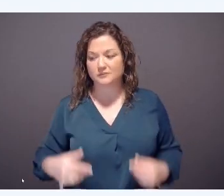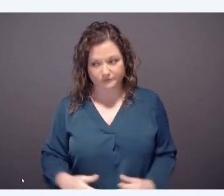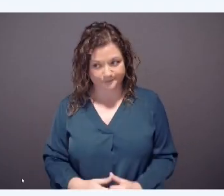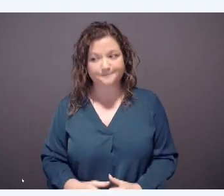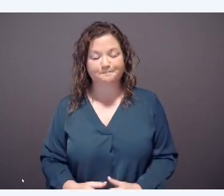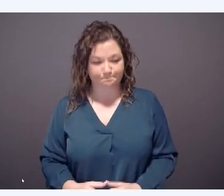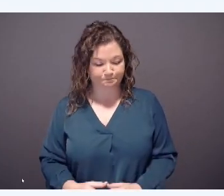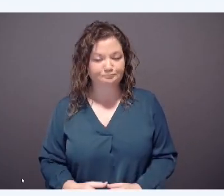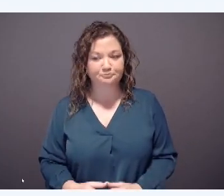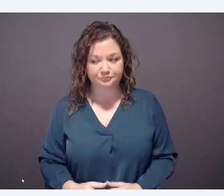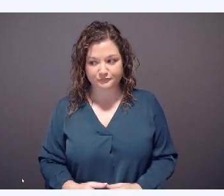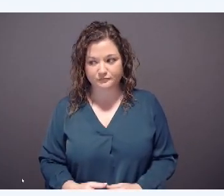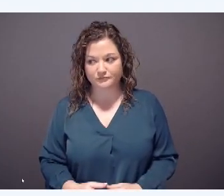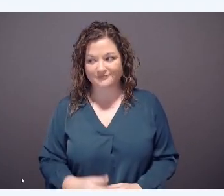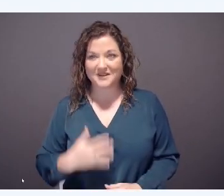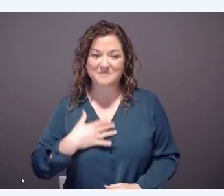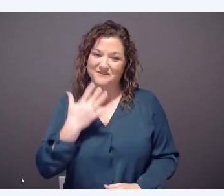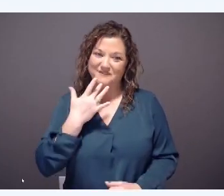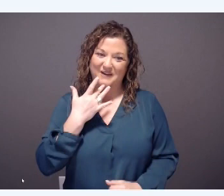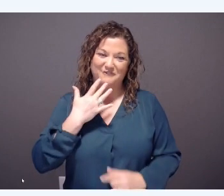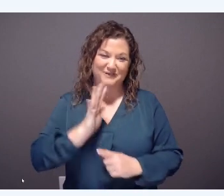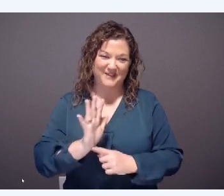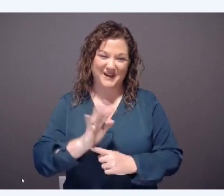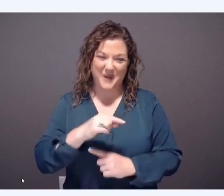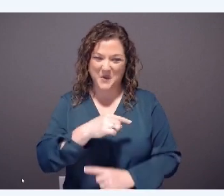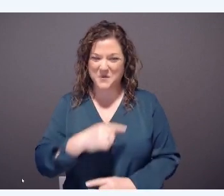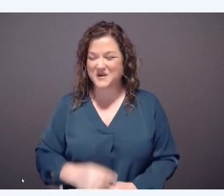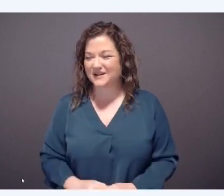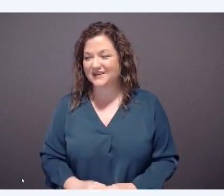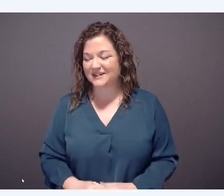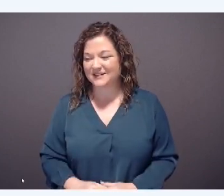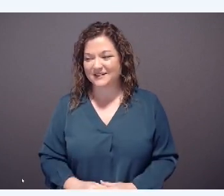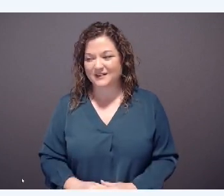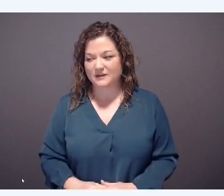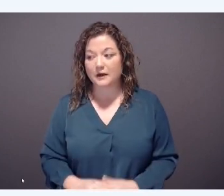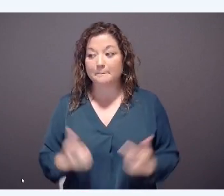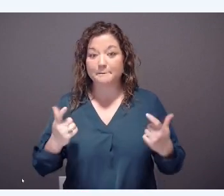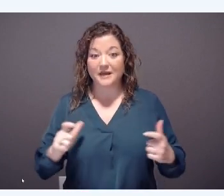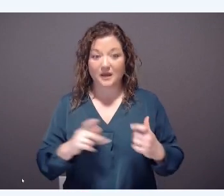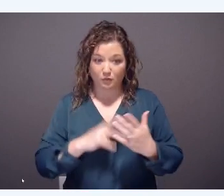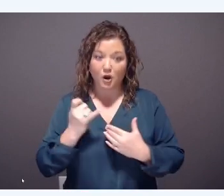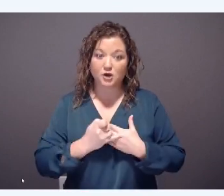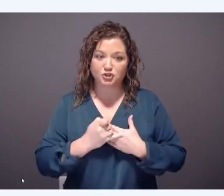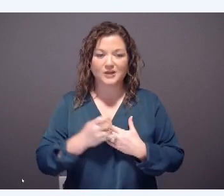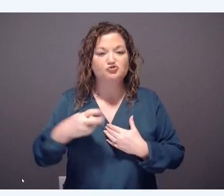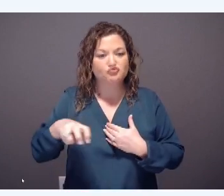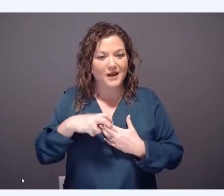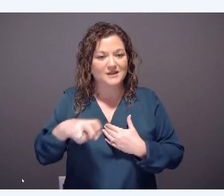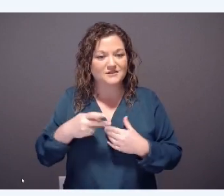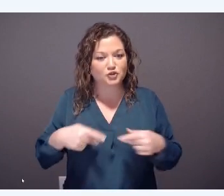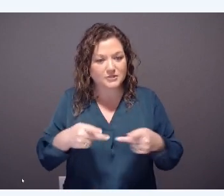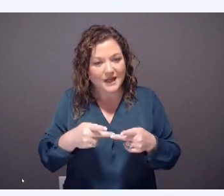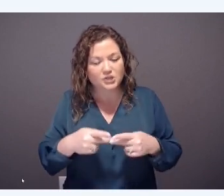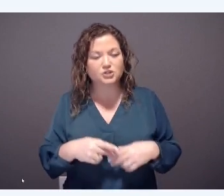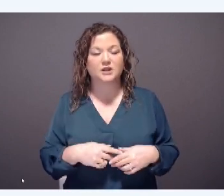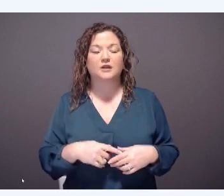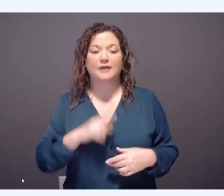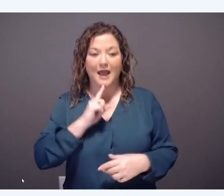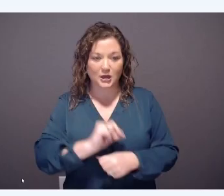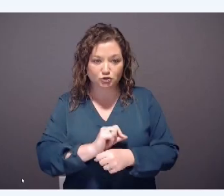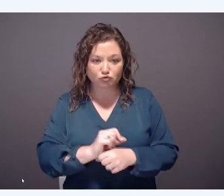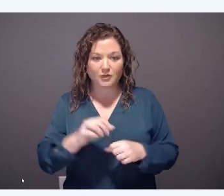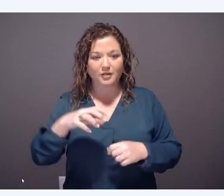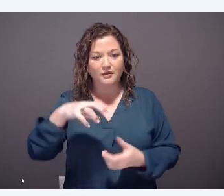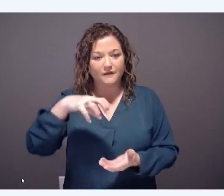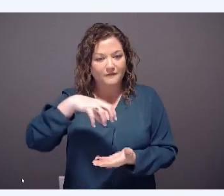This is probably my favorite video. So this is the big project with the transfer station. This is the actual facility. It's the entry